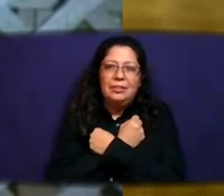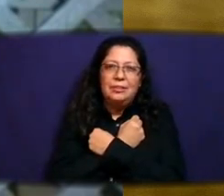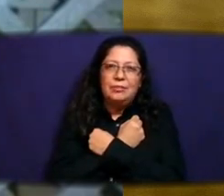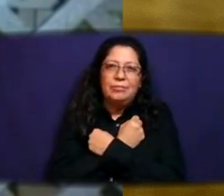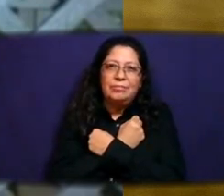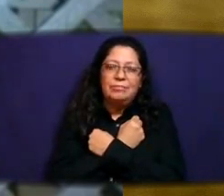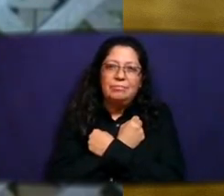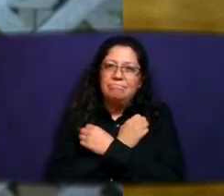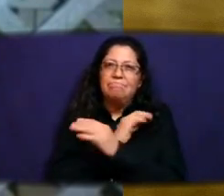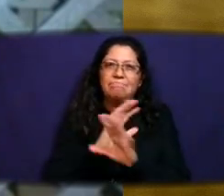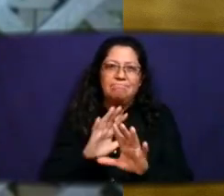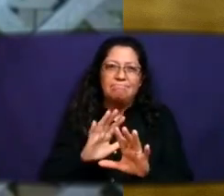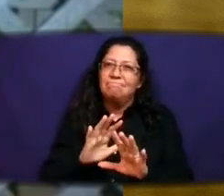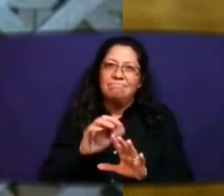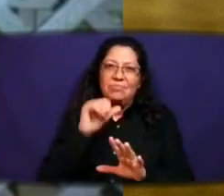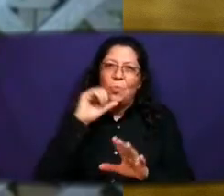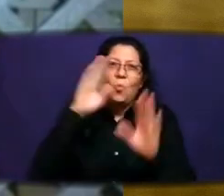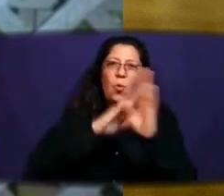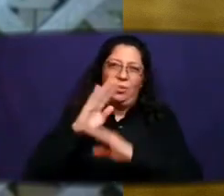Don't worry.